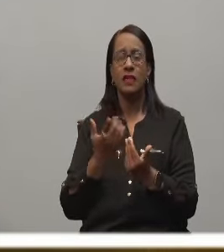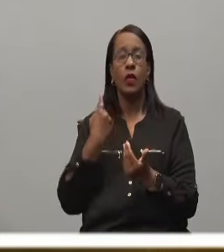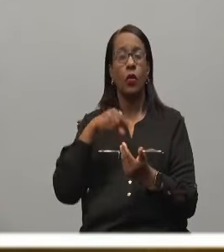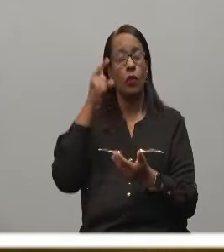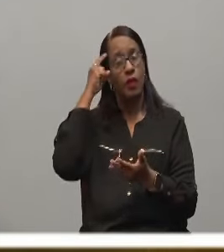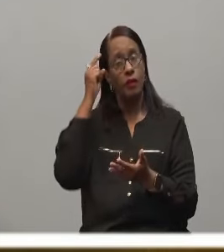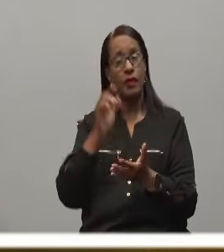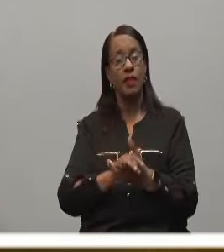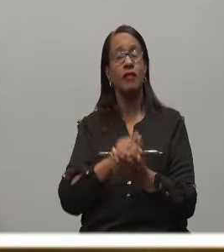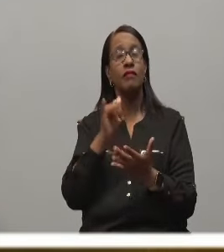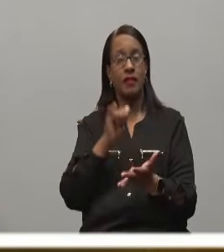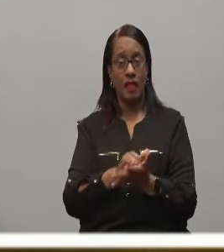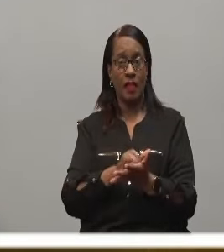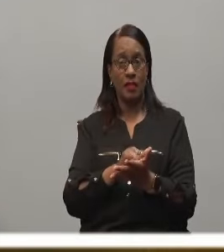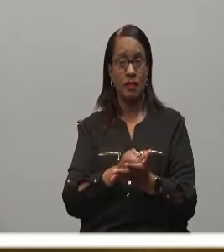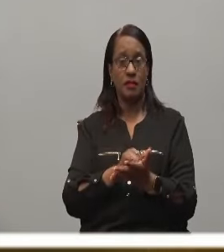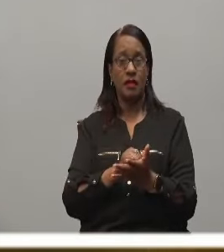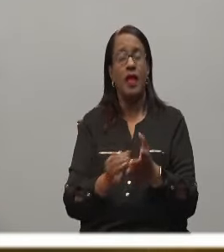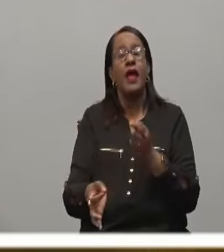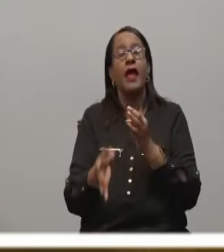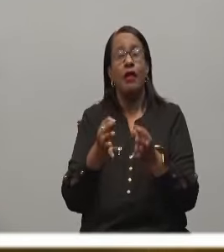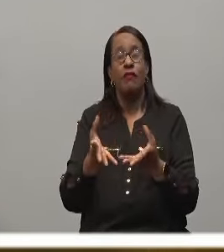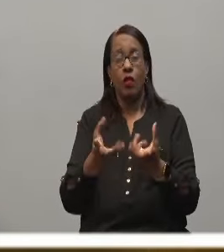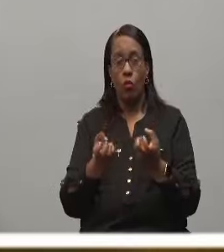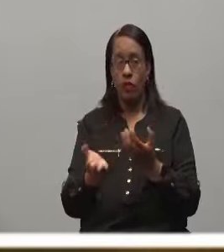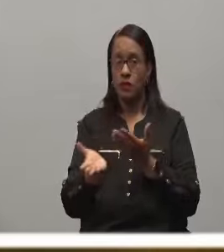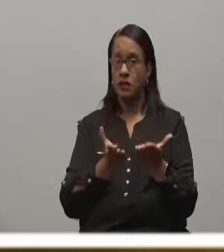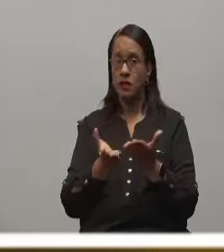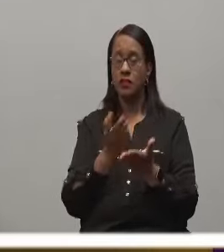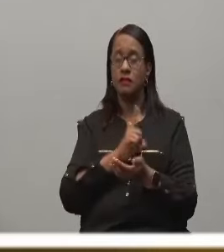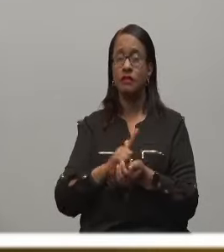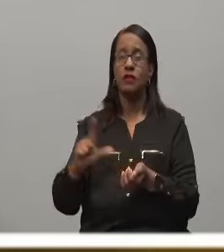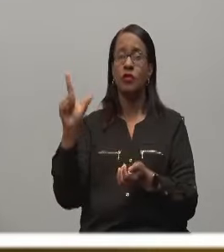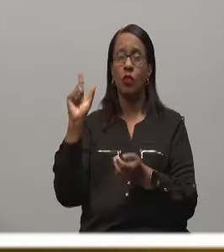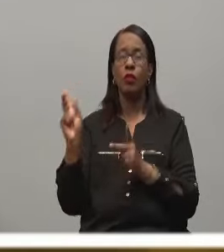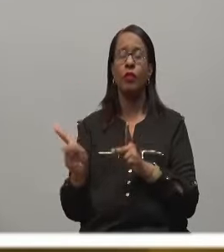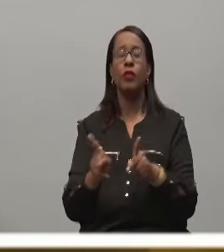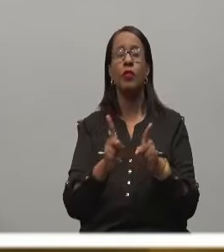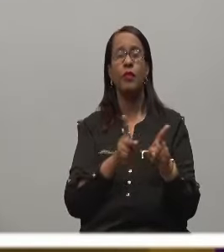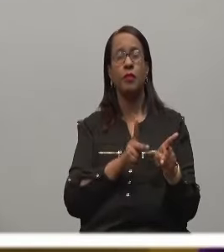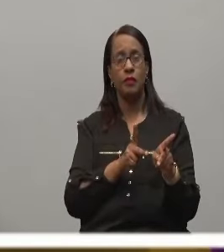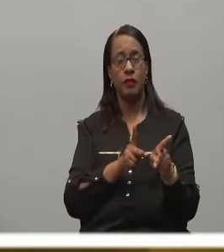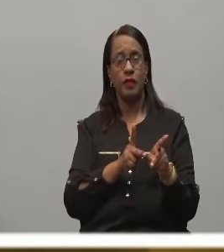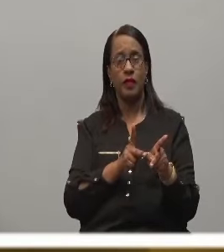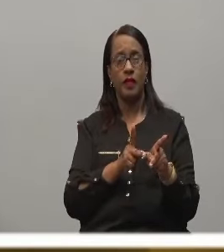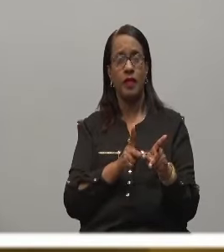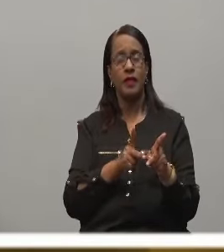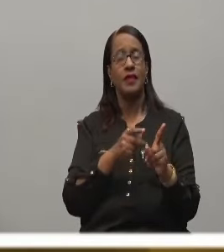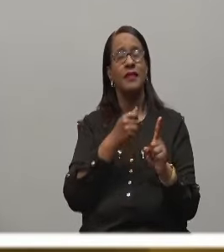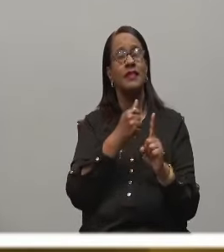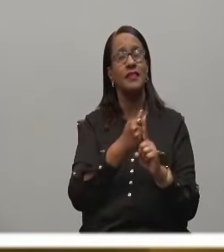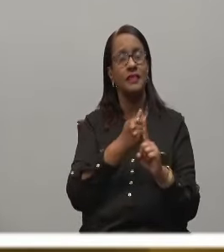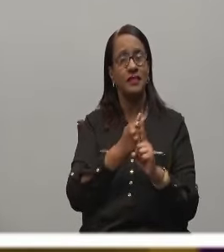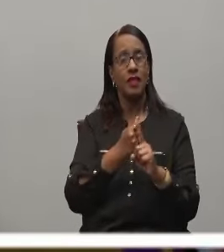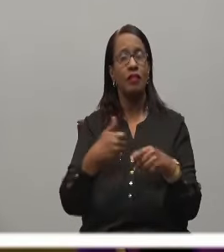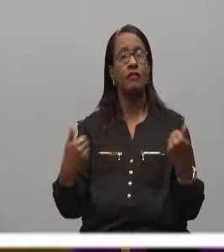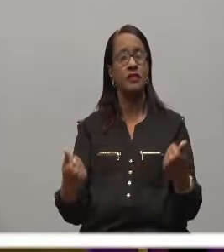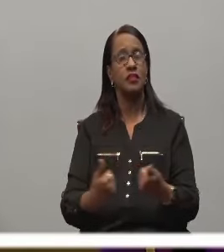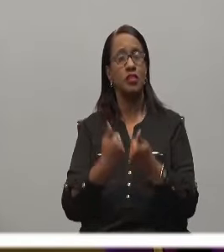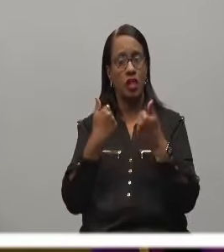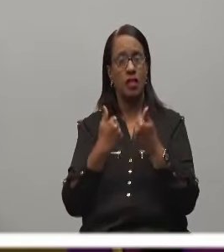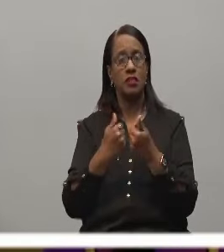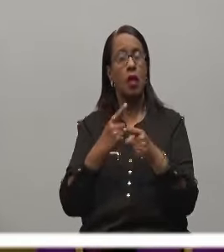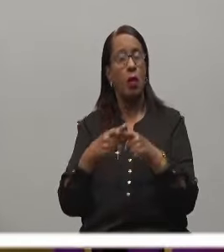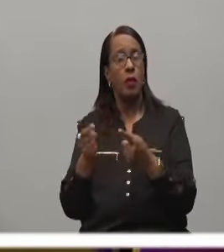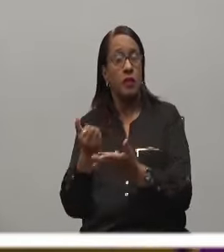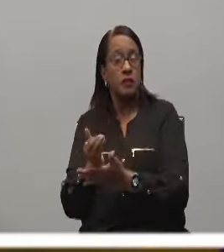Ha, ha, ha, ha, ha. That is a joke. If you desire to serve the Lord, prepare yourself for an ordeal. Because wide